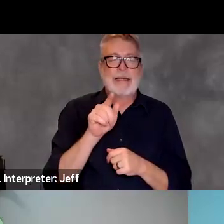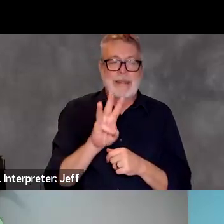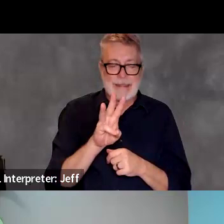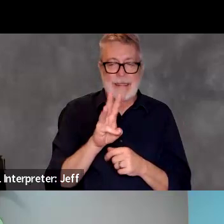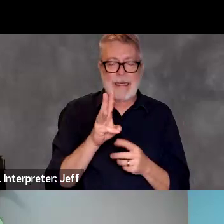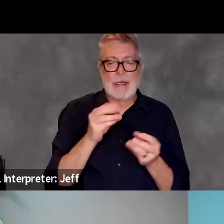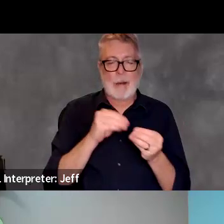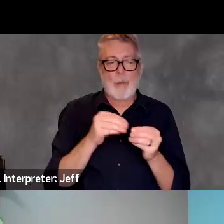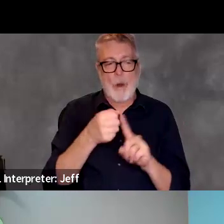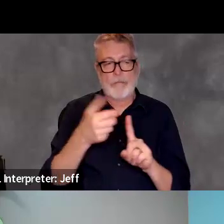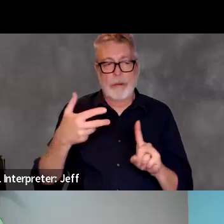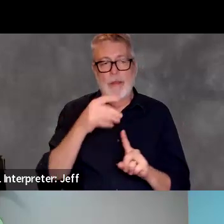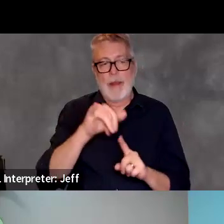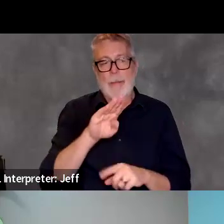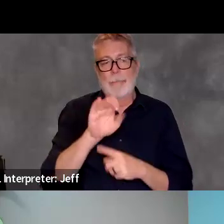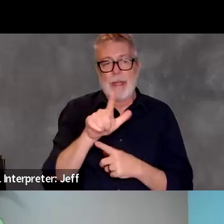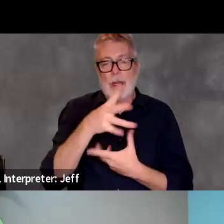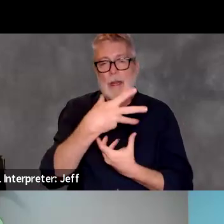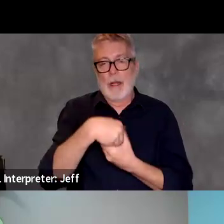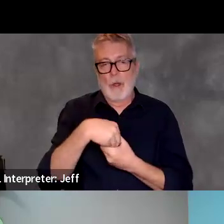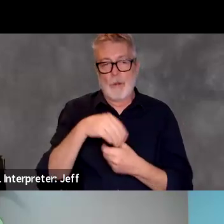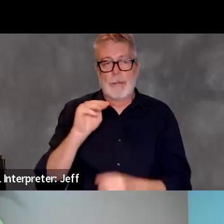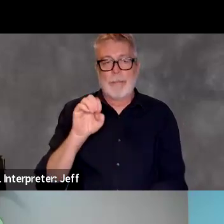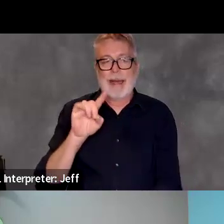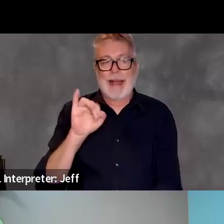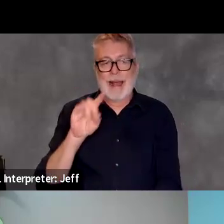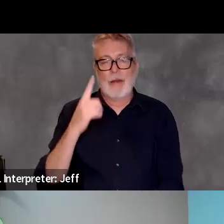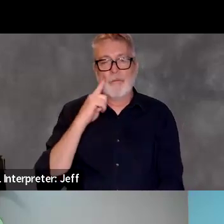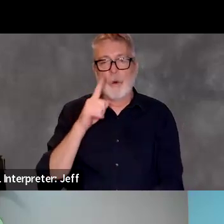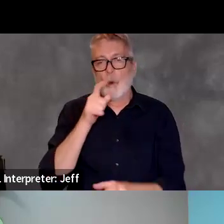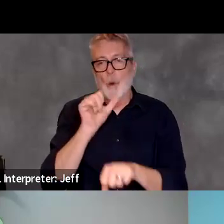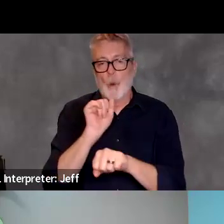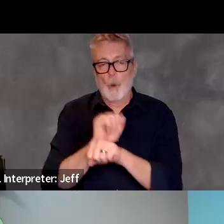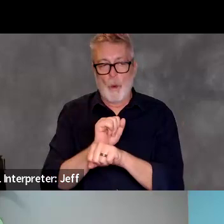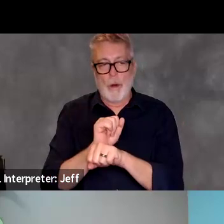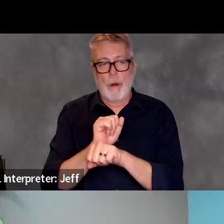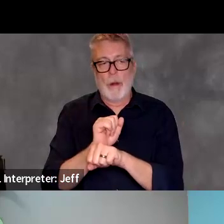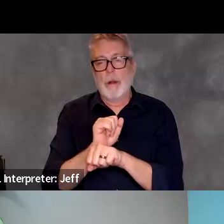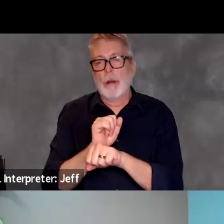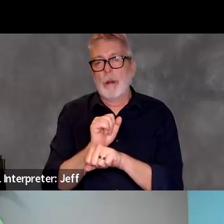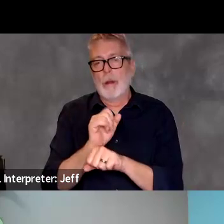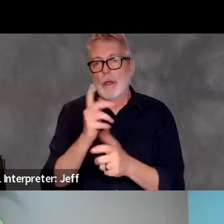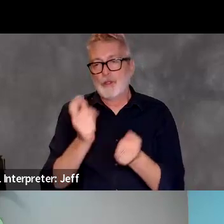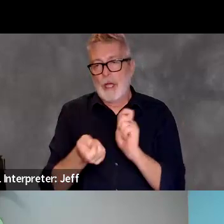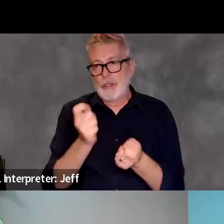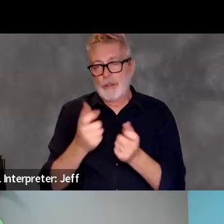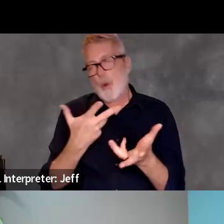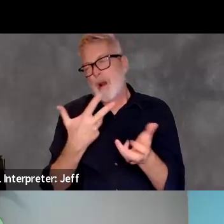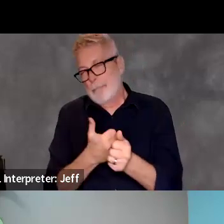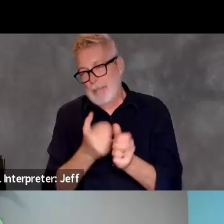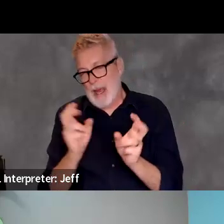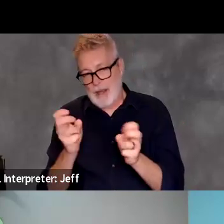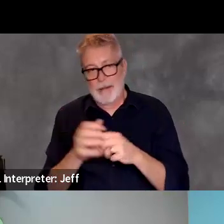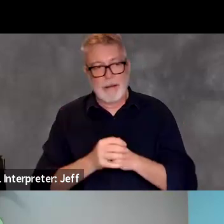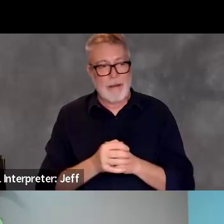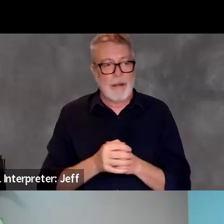more. This is the bill that includes the Medicaid for employed persons with disabilities changes or an update. And that's